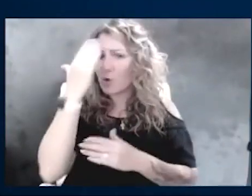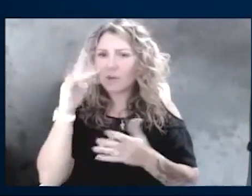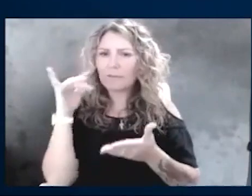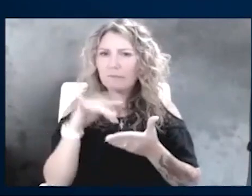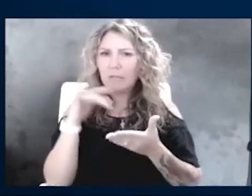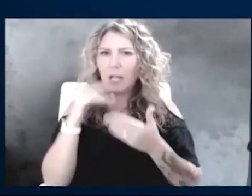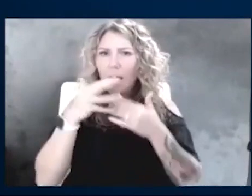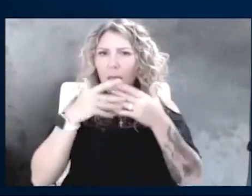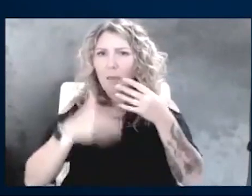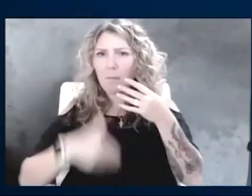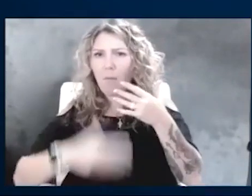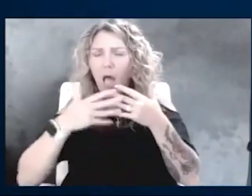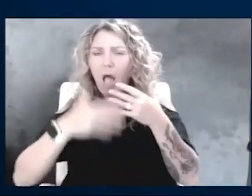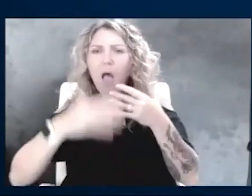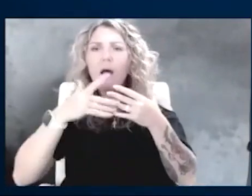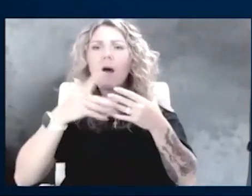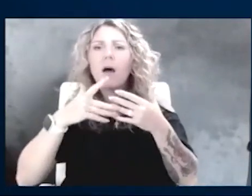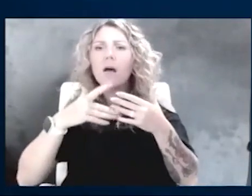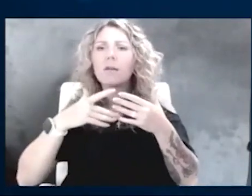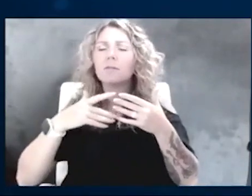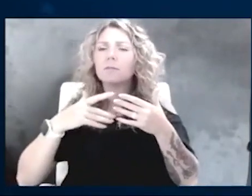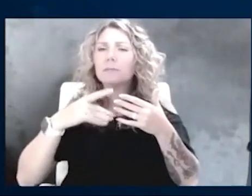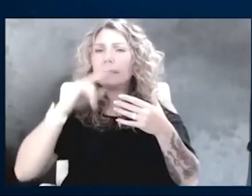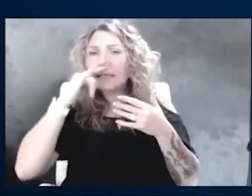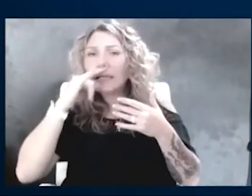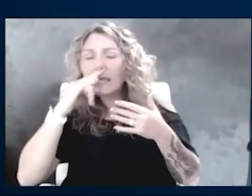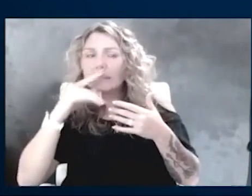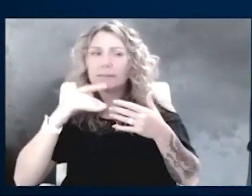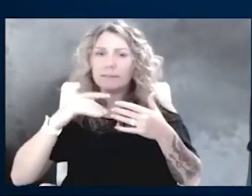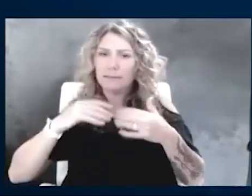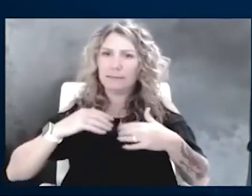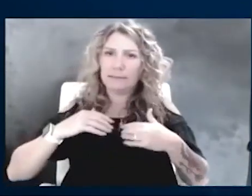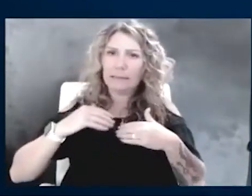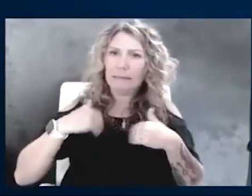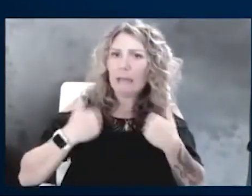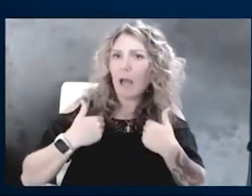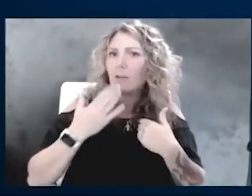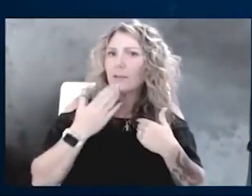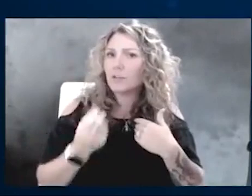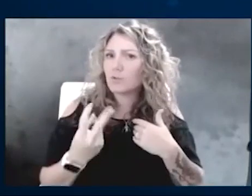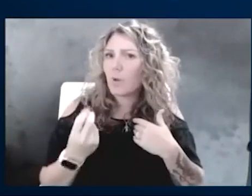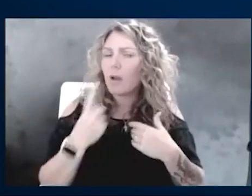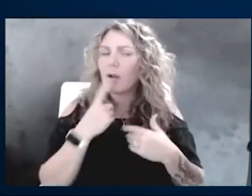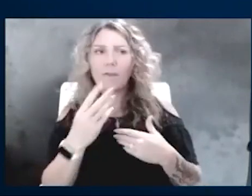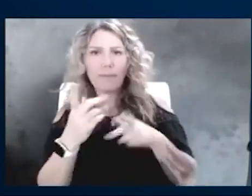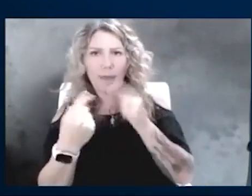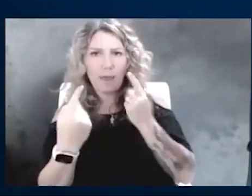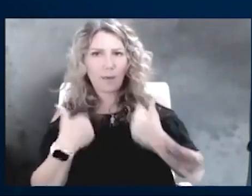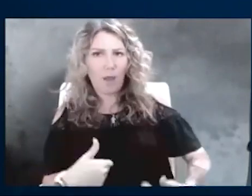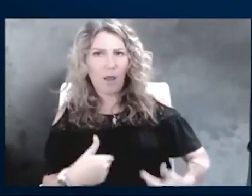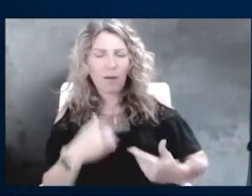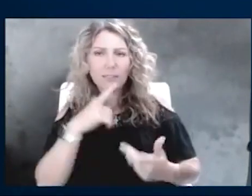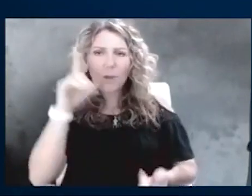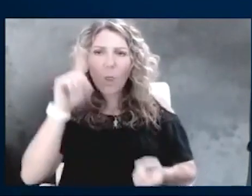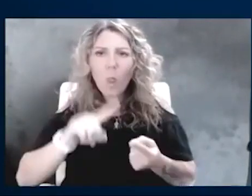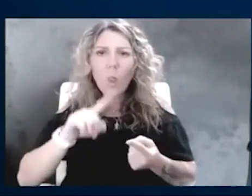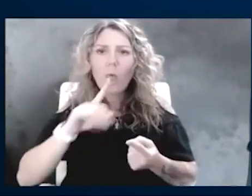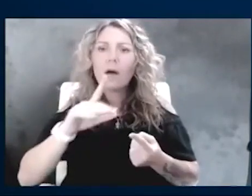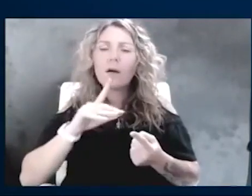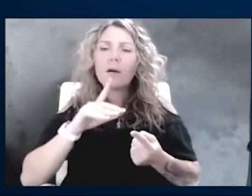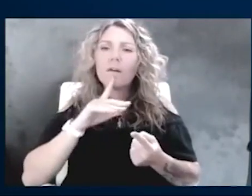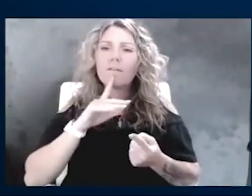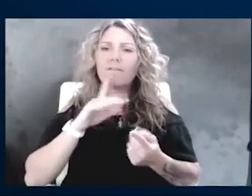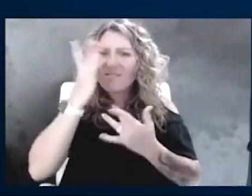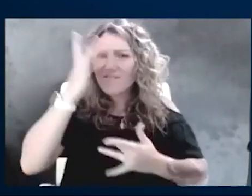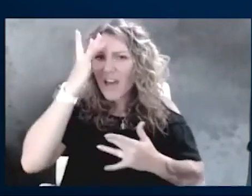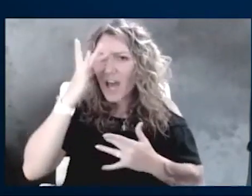12 to see if they're getting antibodies from being exposed to low viral loads from being at school, even masked or around family